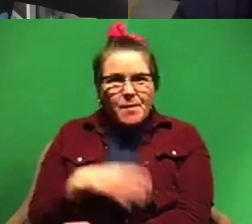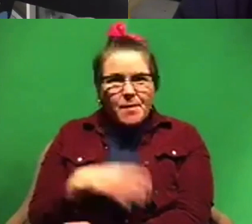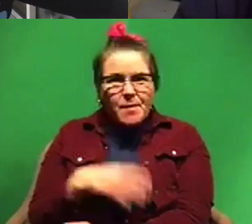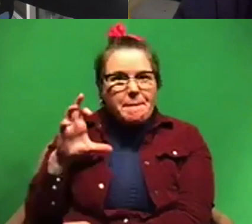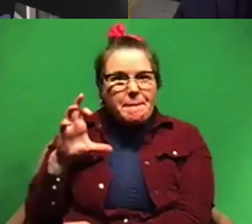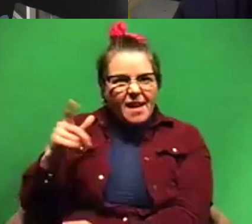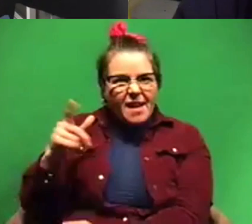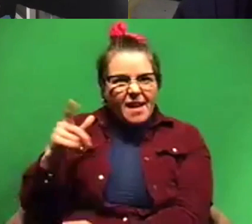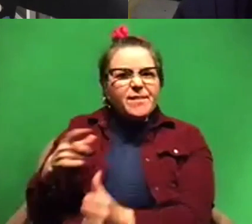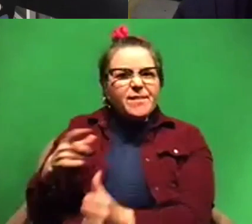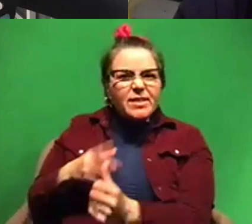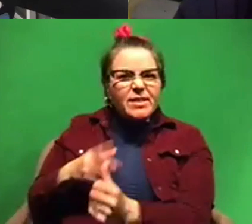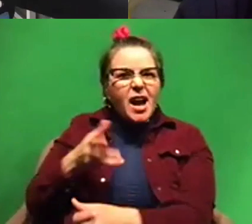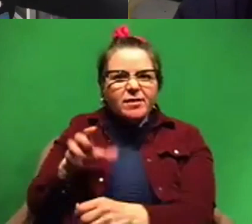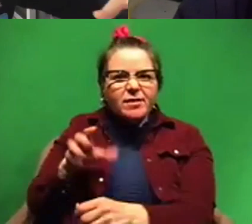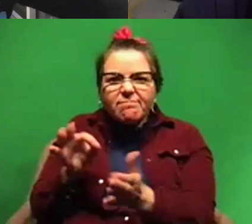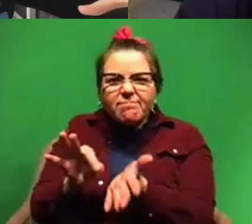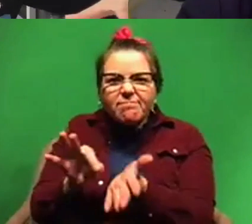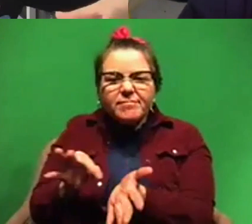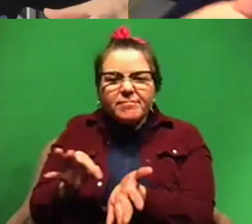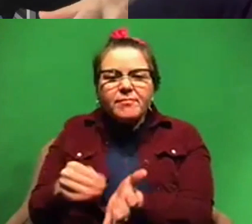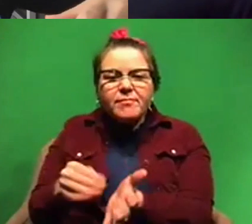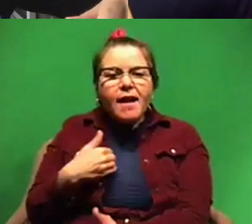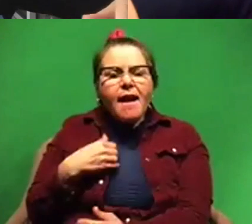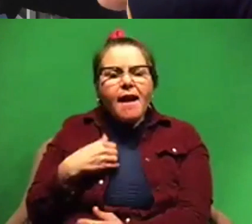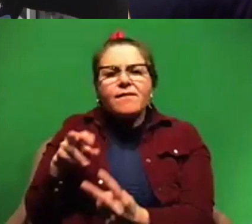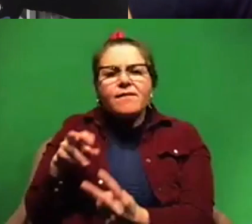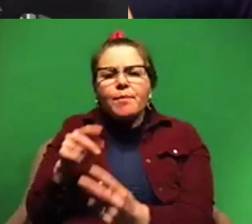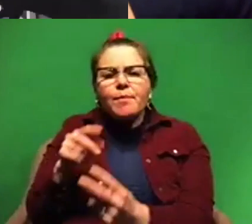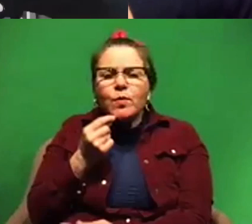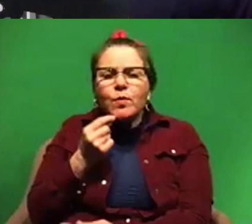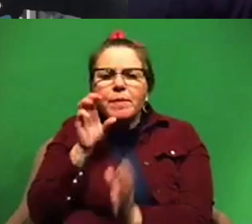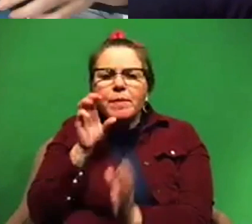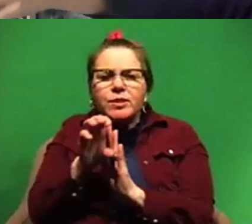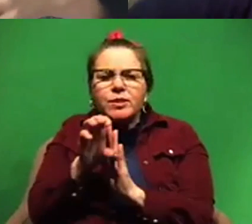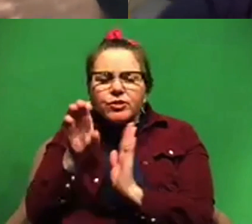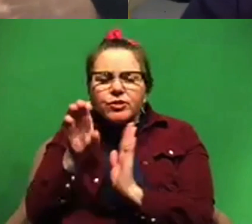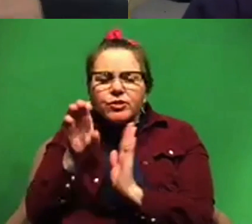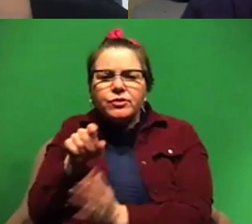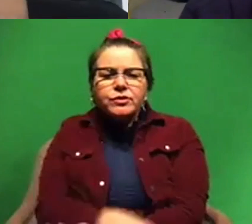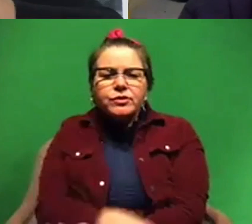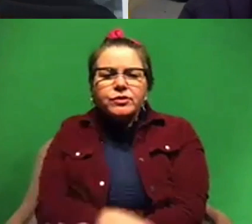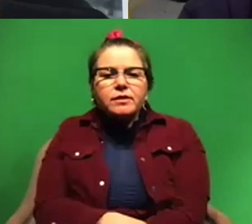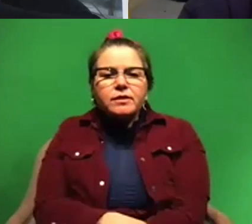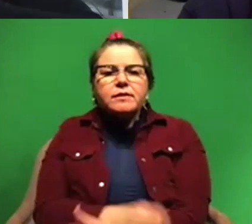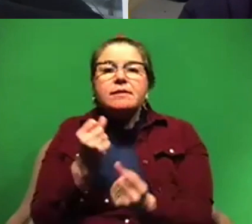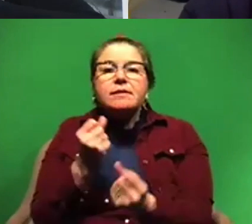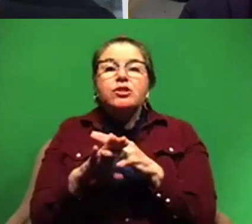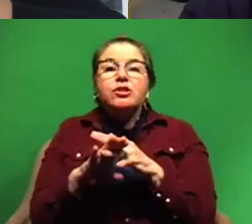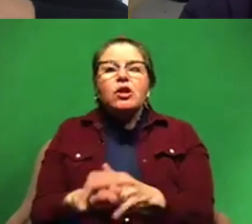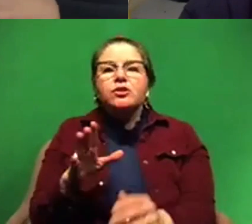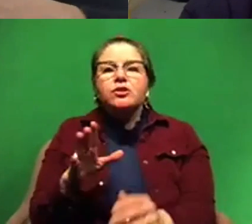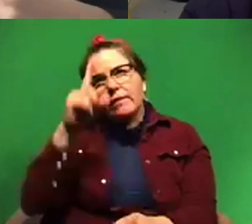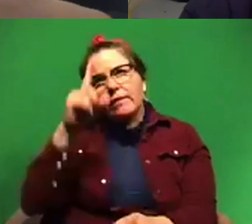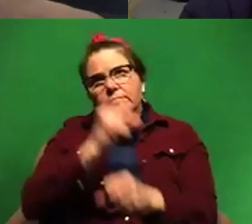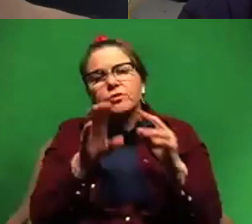But I have a couple cool pictures and stuff here. So a lot of sharks, and the sharks you're probably picturing, have teeth